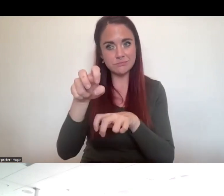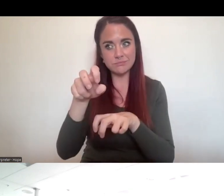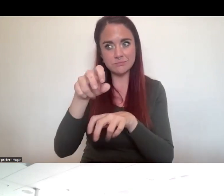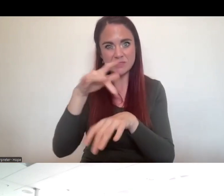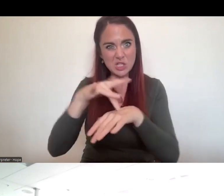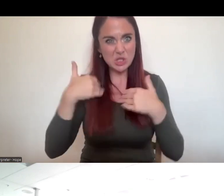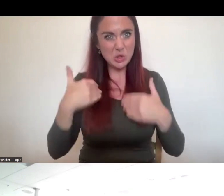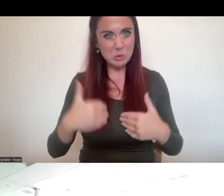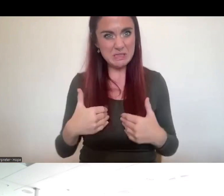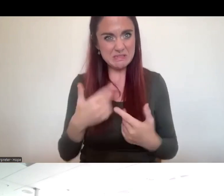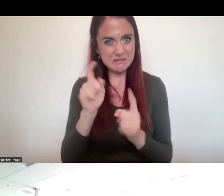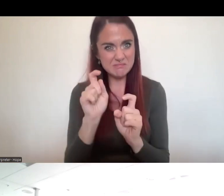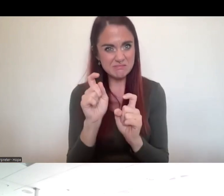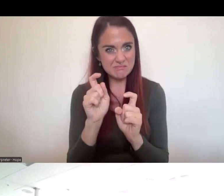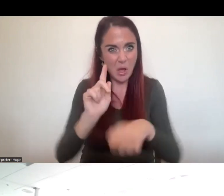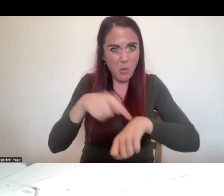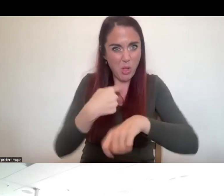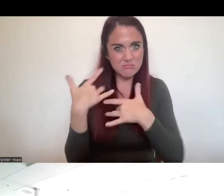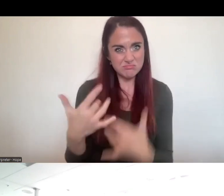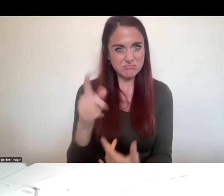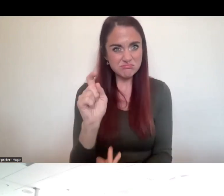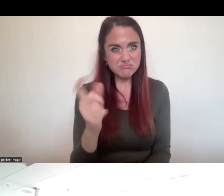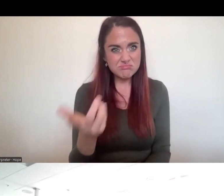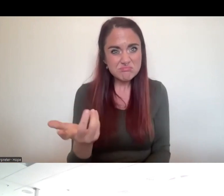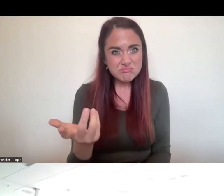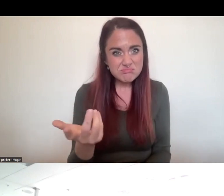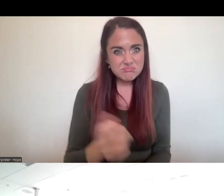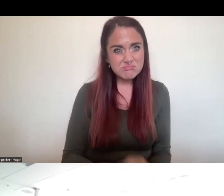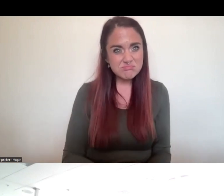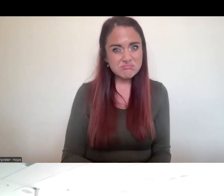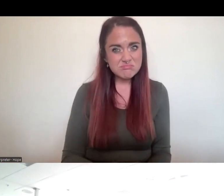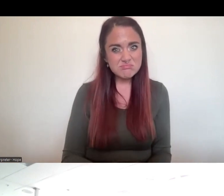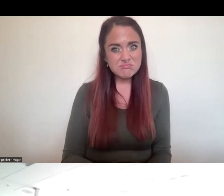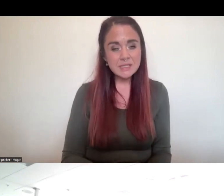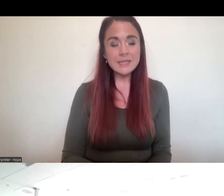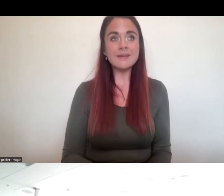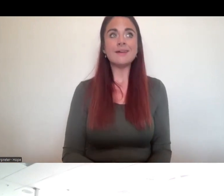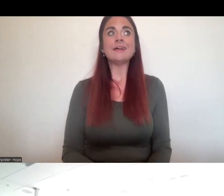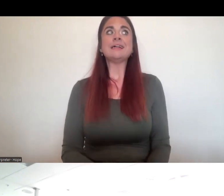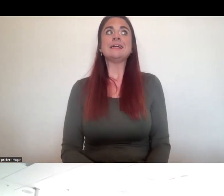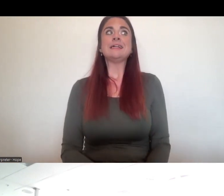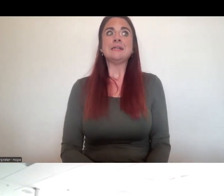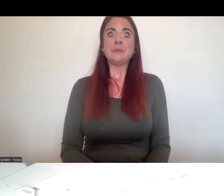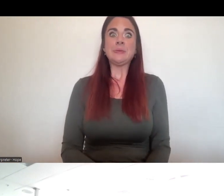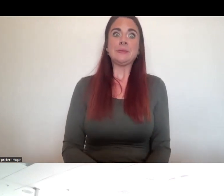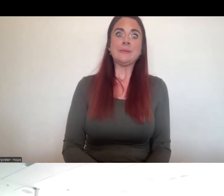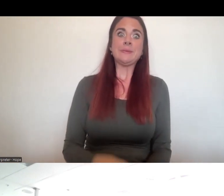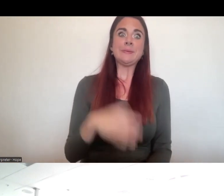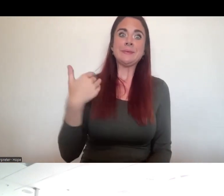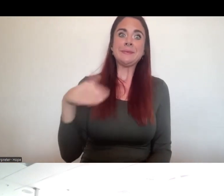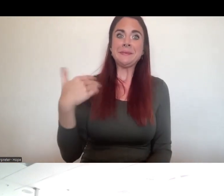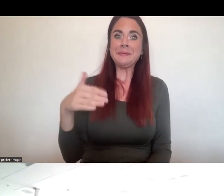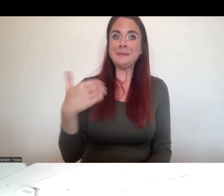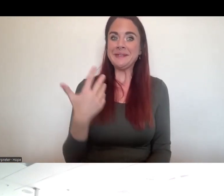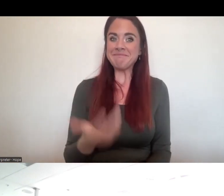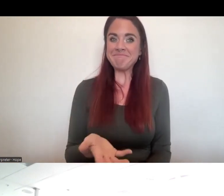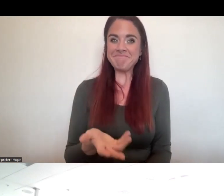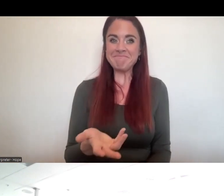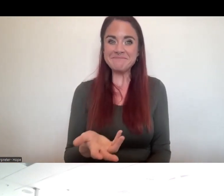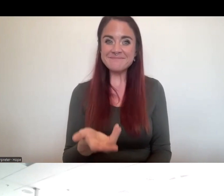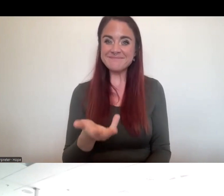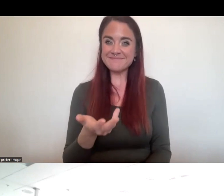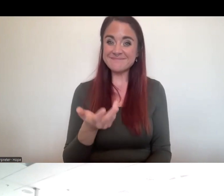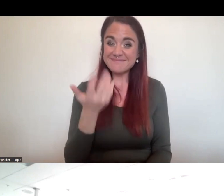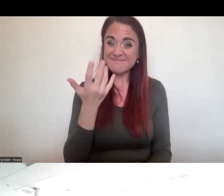human population in a clinical trial? So this can take, I cannot precise, but this